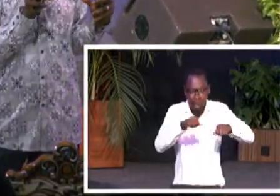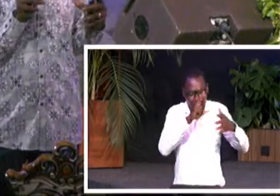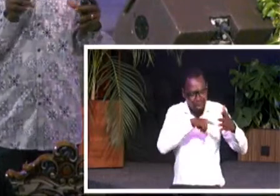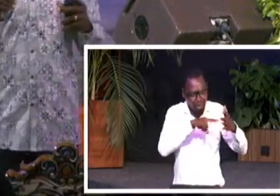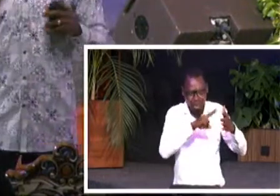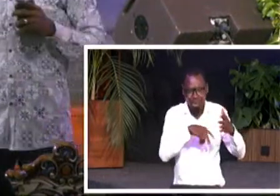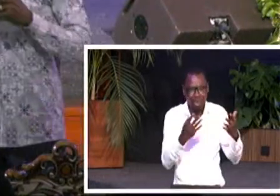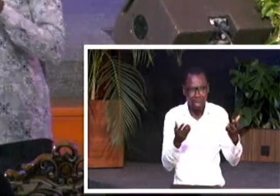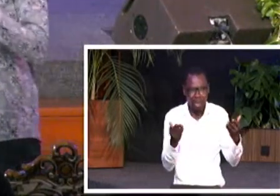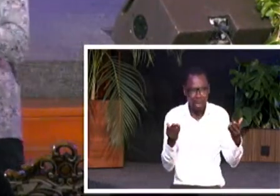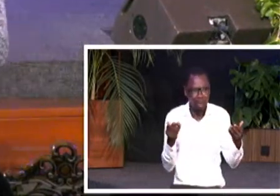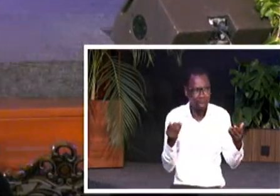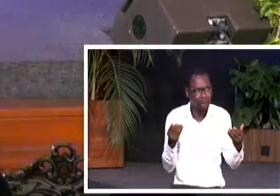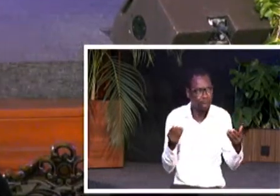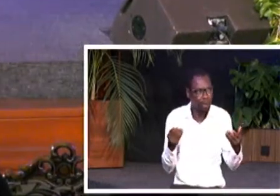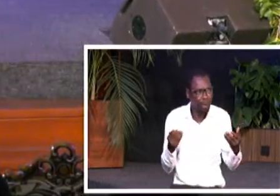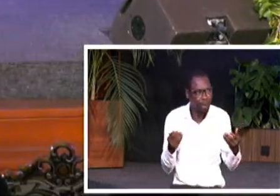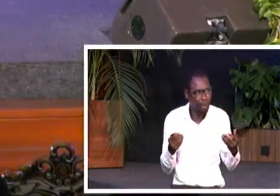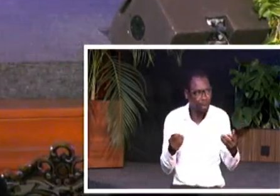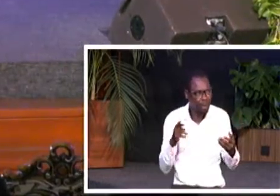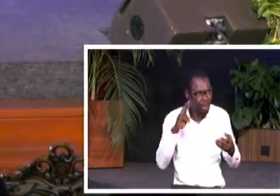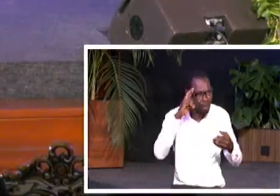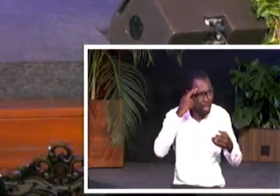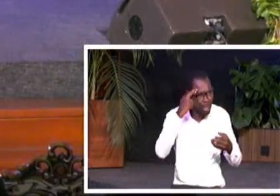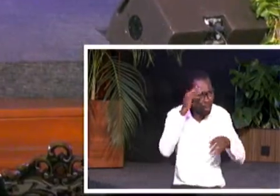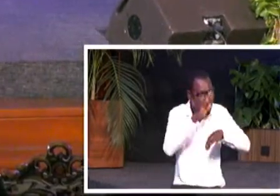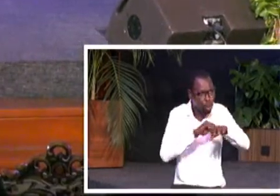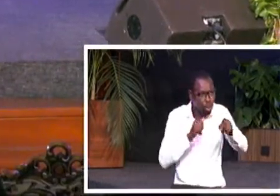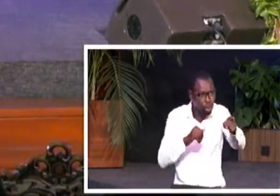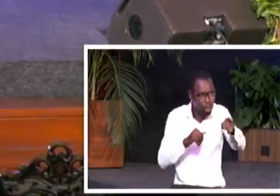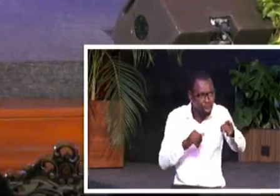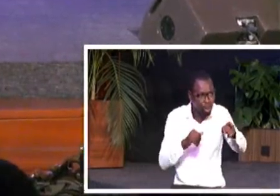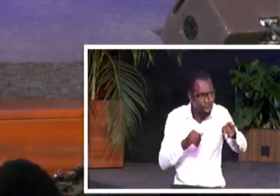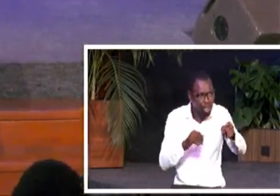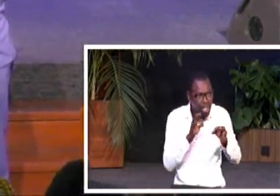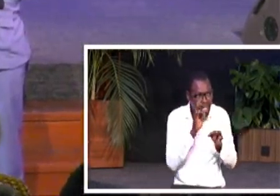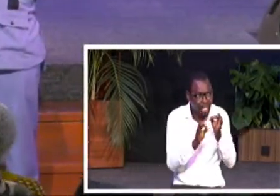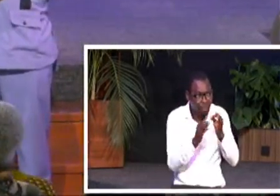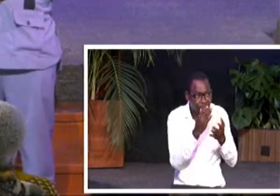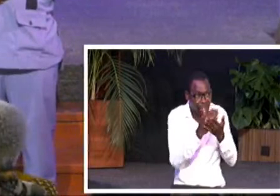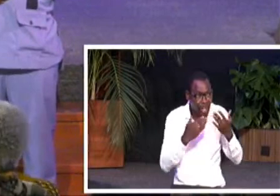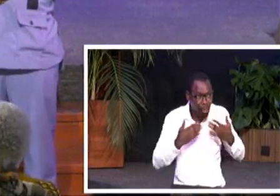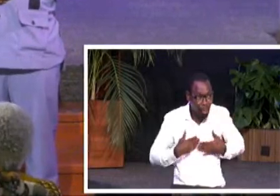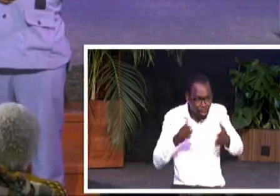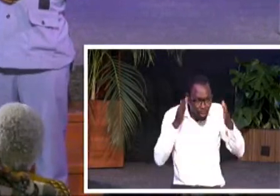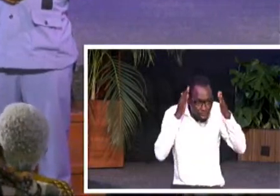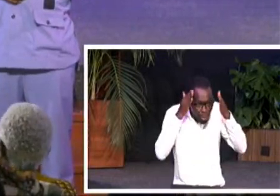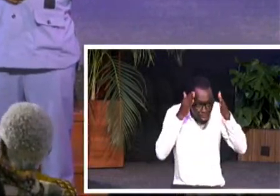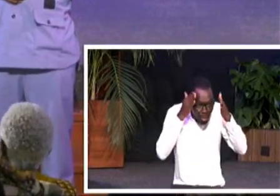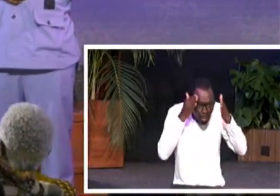people. So the reason why I'm calling Clifford is that if somebody can pay attention to that segment